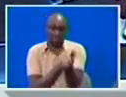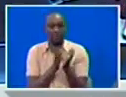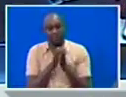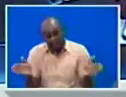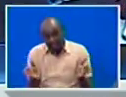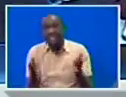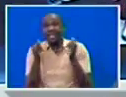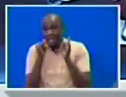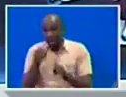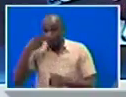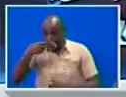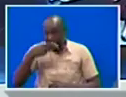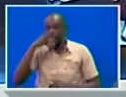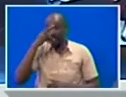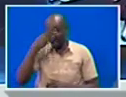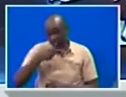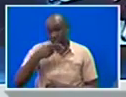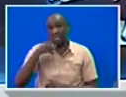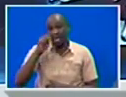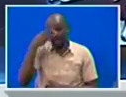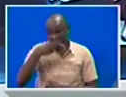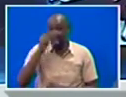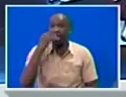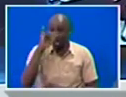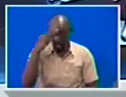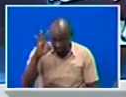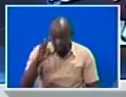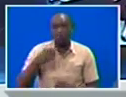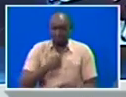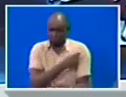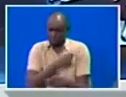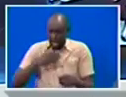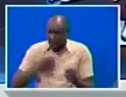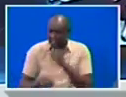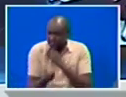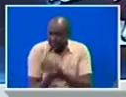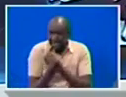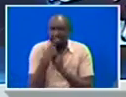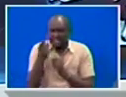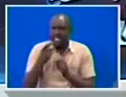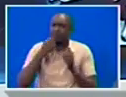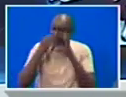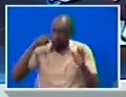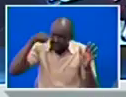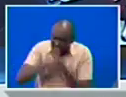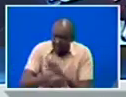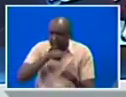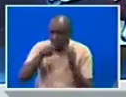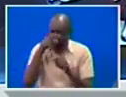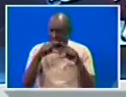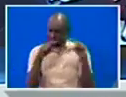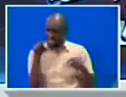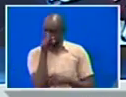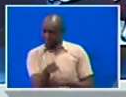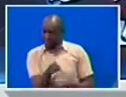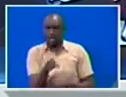benefits of the National Hospital Insurance Fund? Our in-house doctor, Masi Korir, now delves into the details of the NHIF and